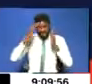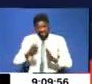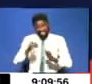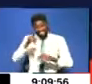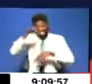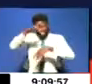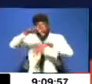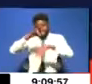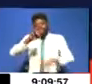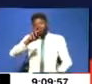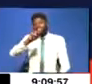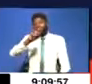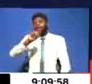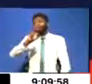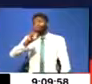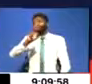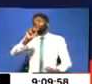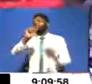again.